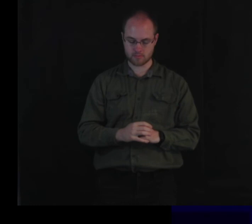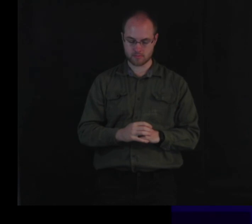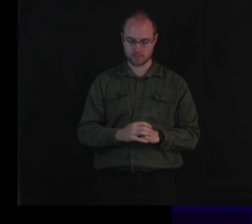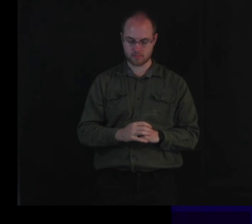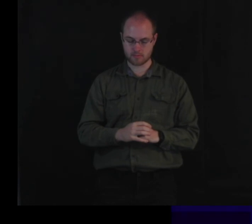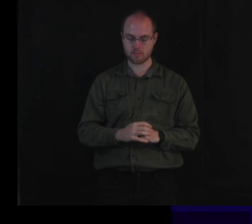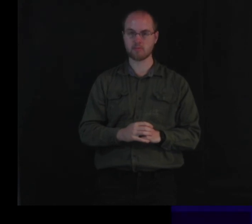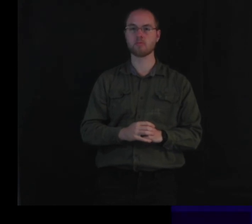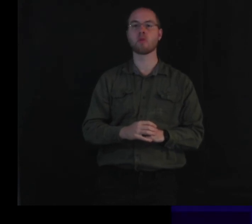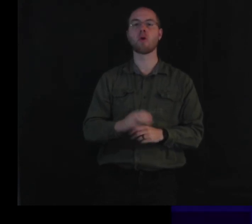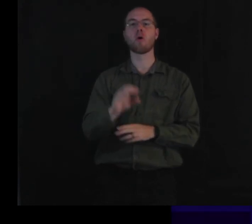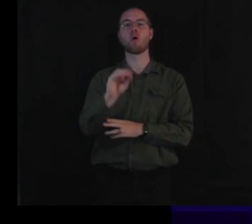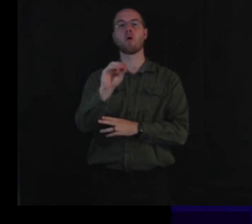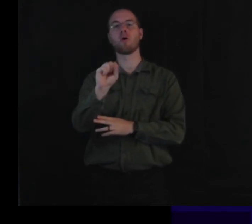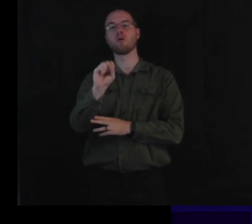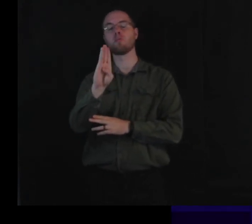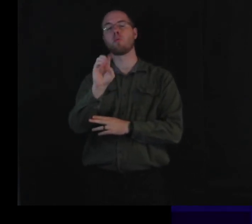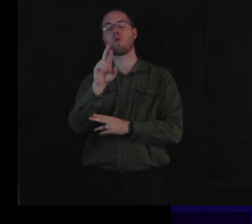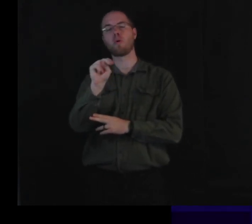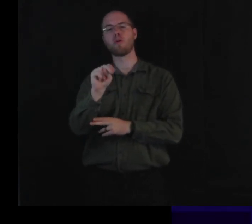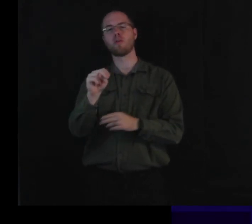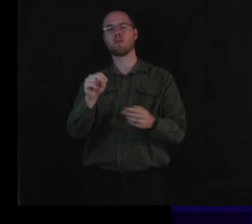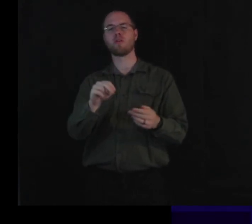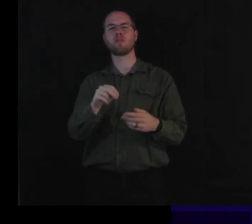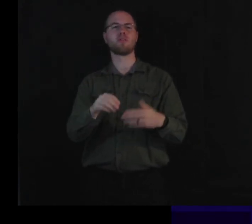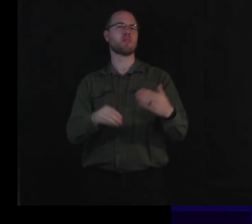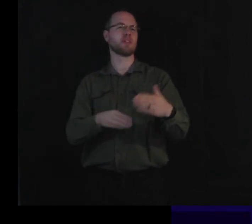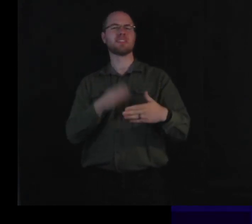Osborne was a dead end, and that might have been the end of it.